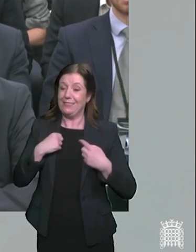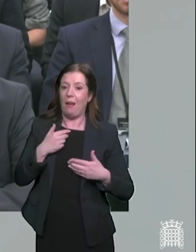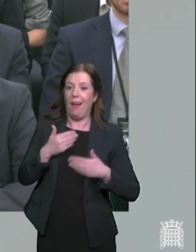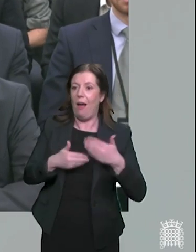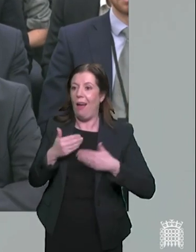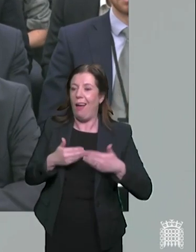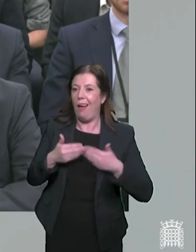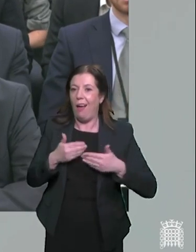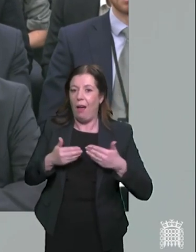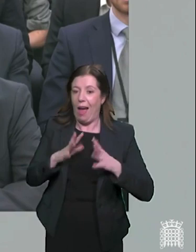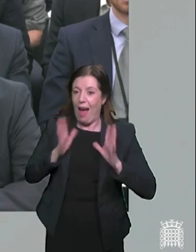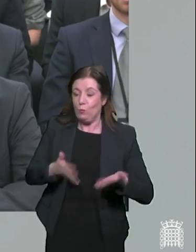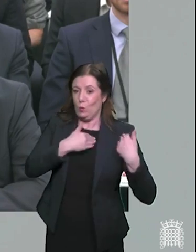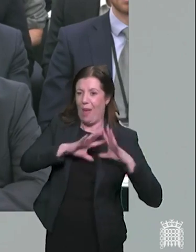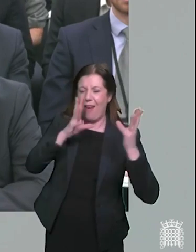to do so.